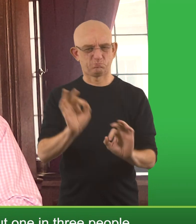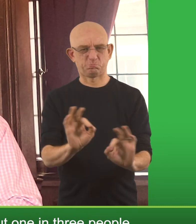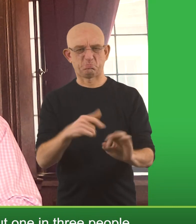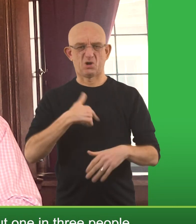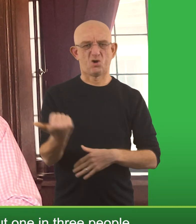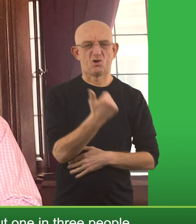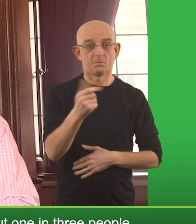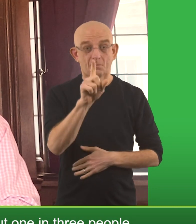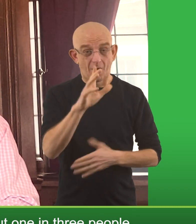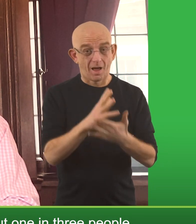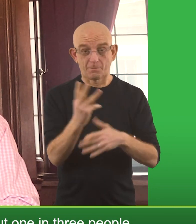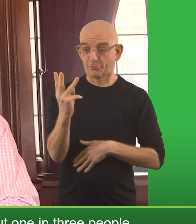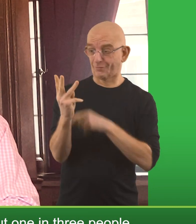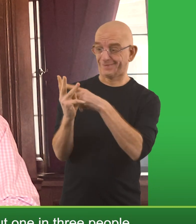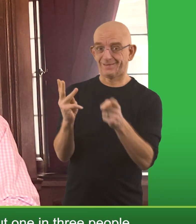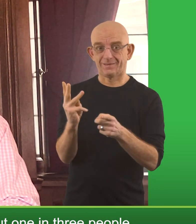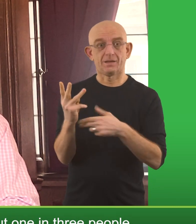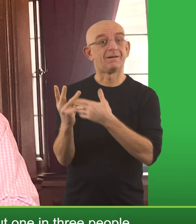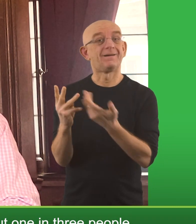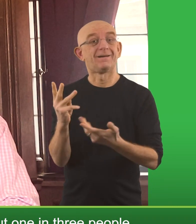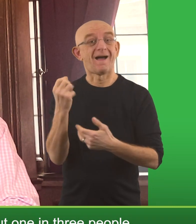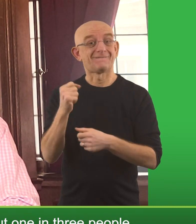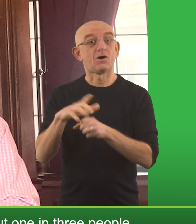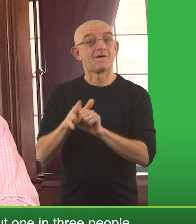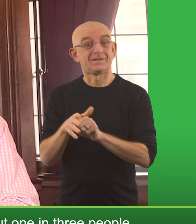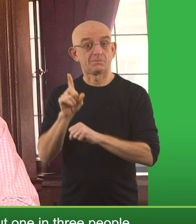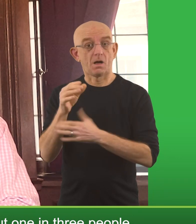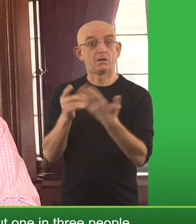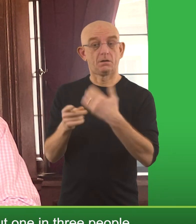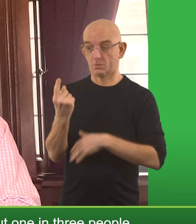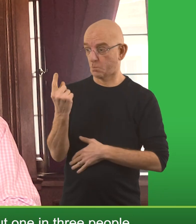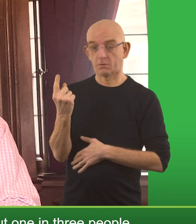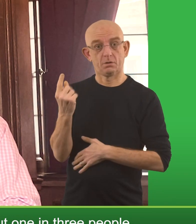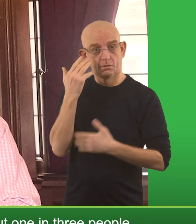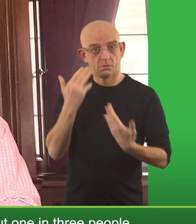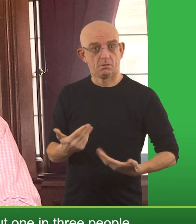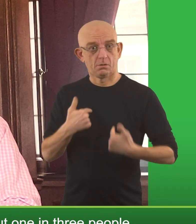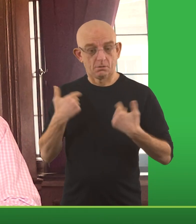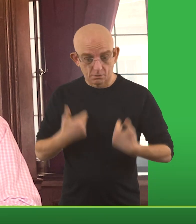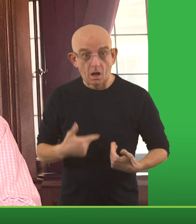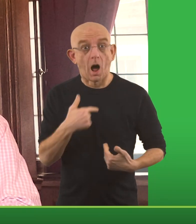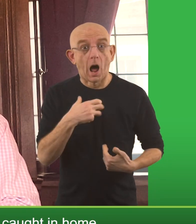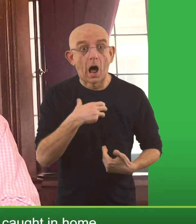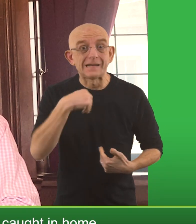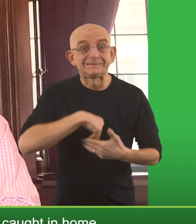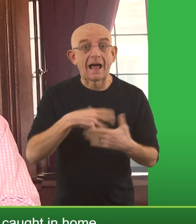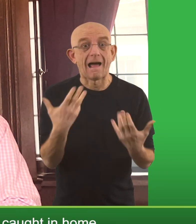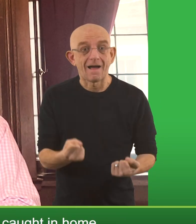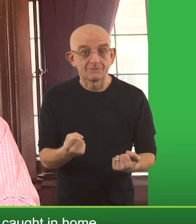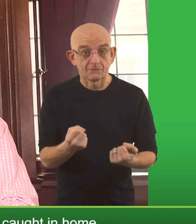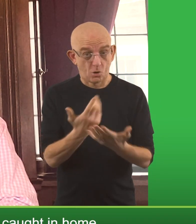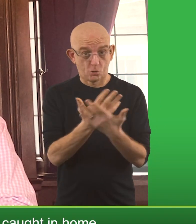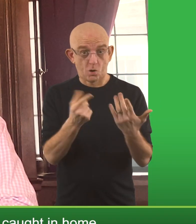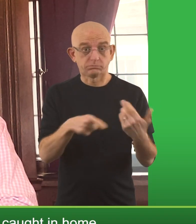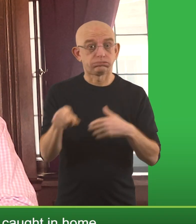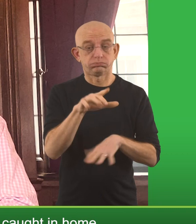3 people may not have symptoms but can spread the virus without knowing it. The vast majority of